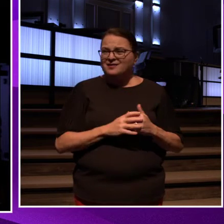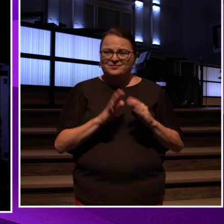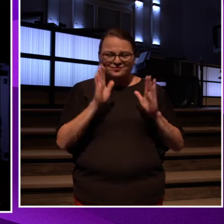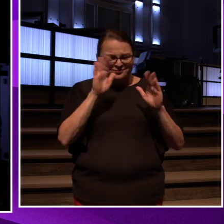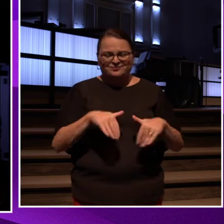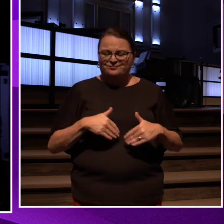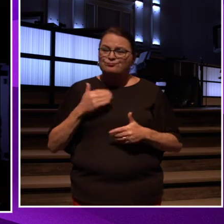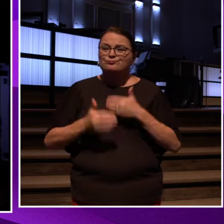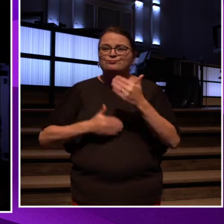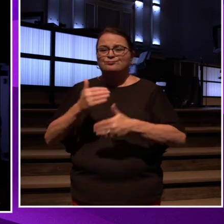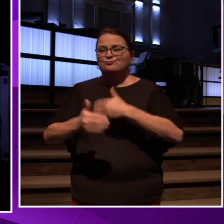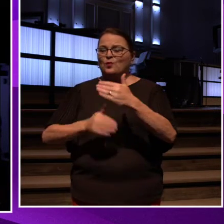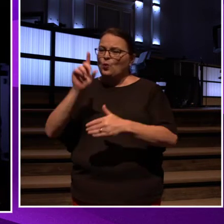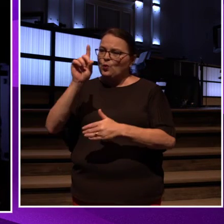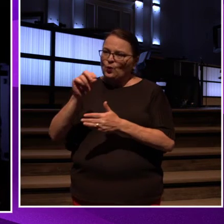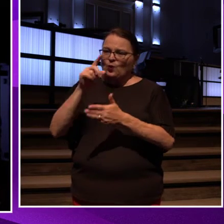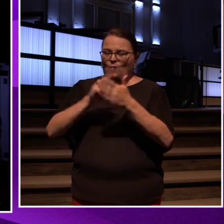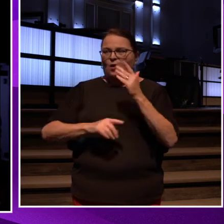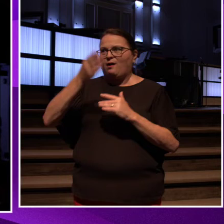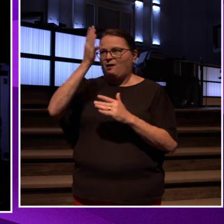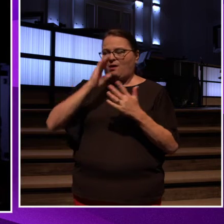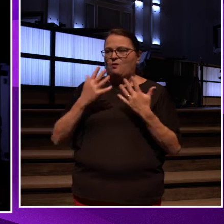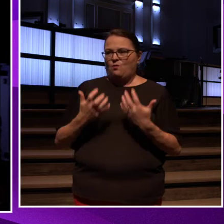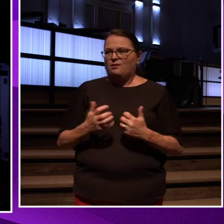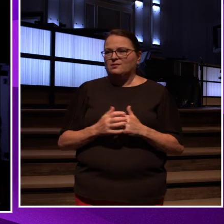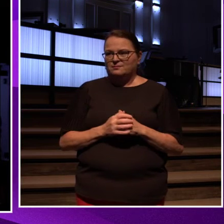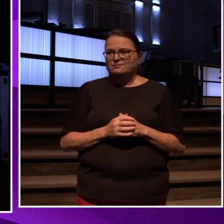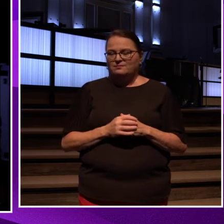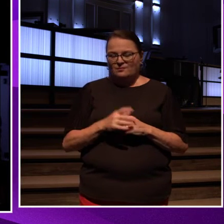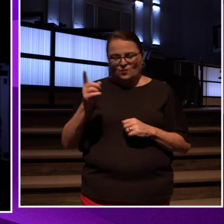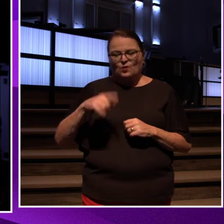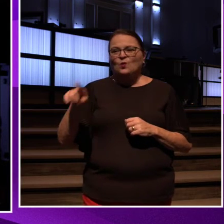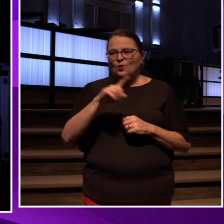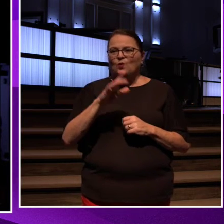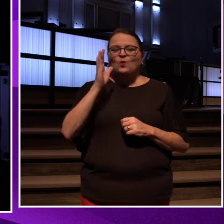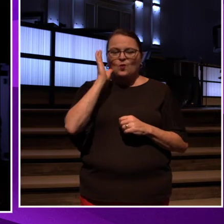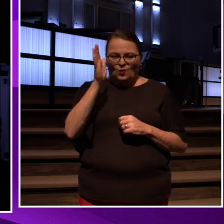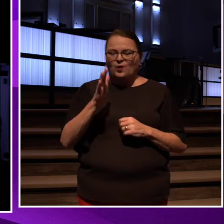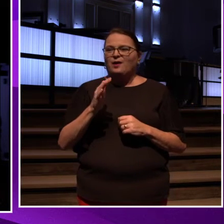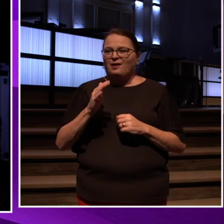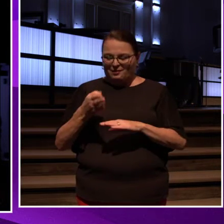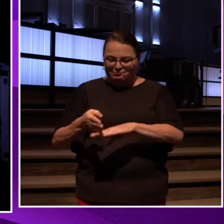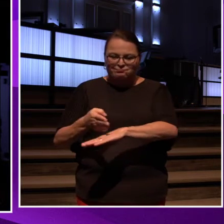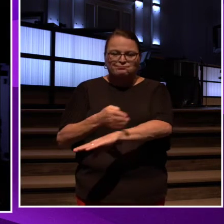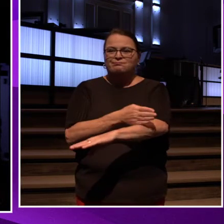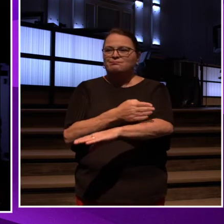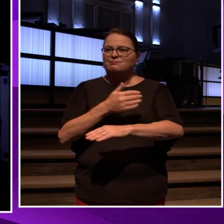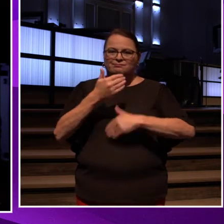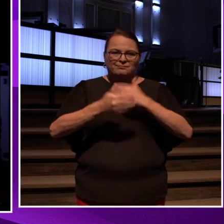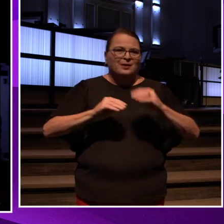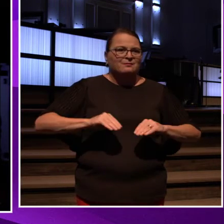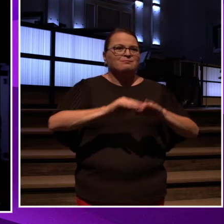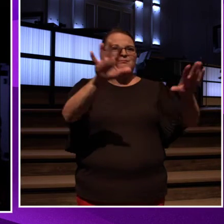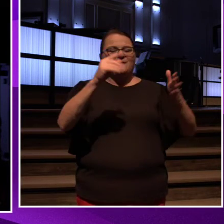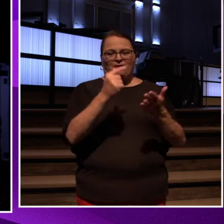doing what God wants you to do. And you'll be advancing the